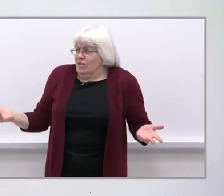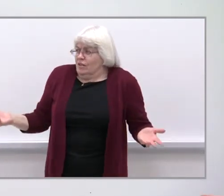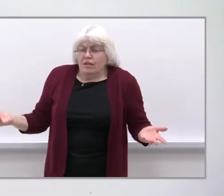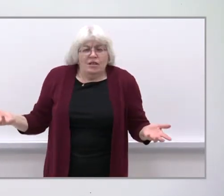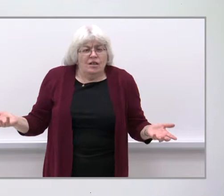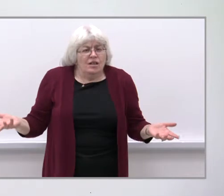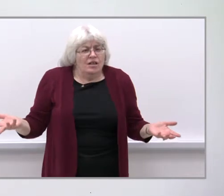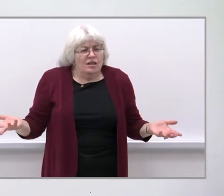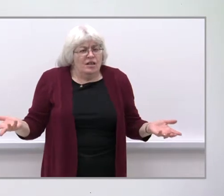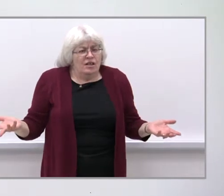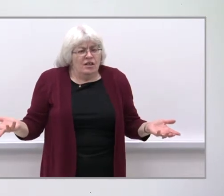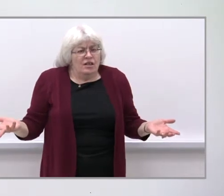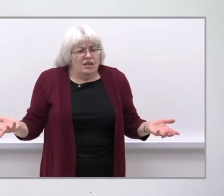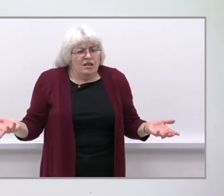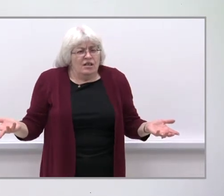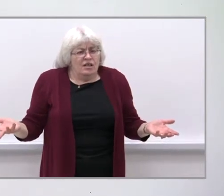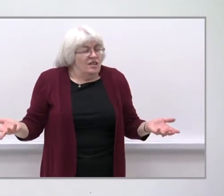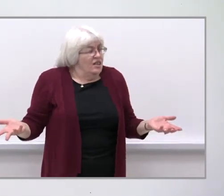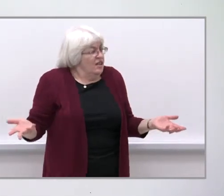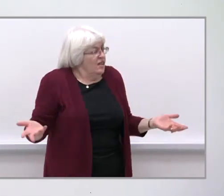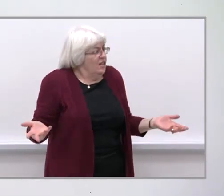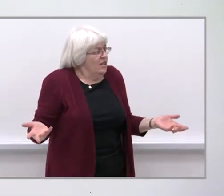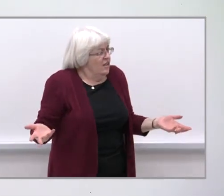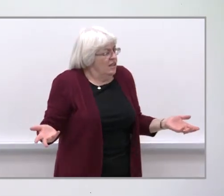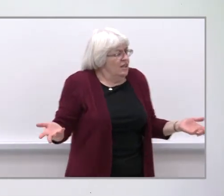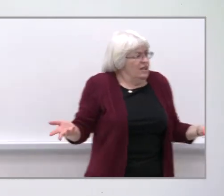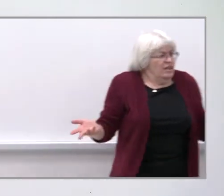on December the 3rd, would that not be a good suggestion?